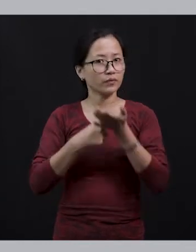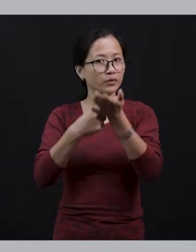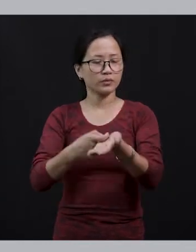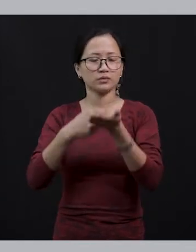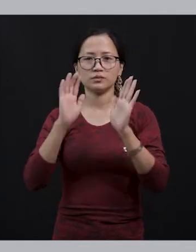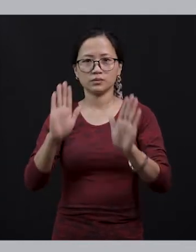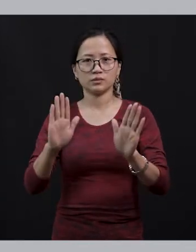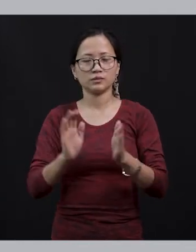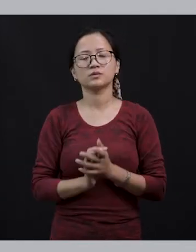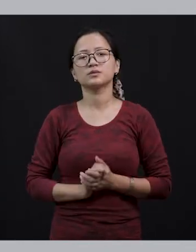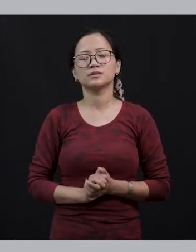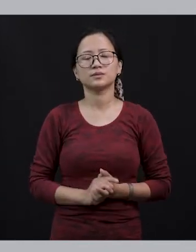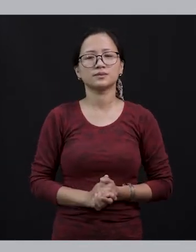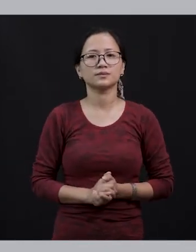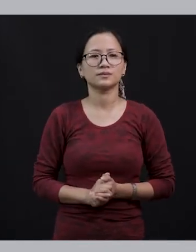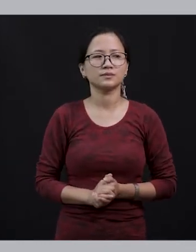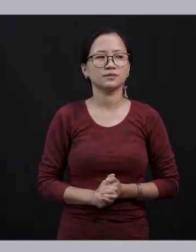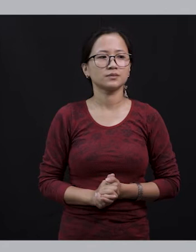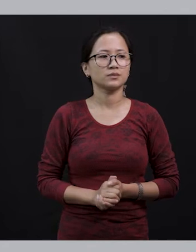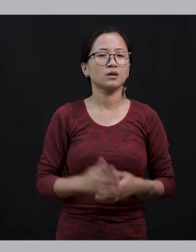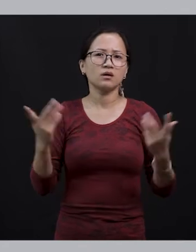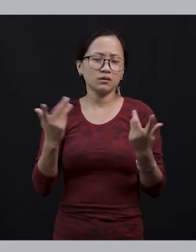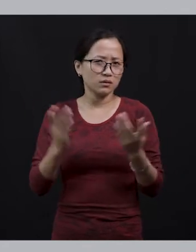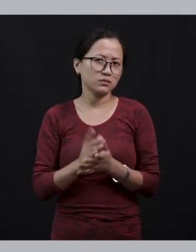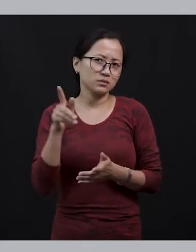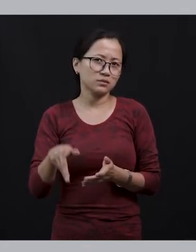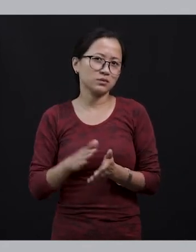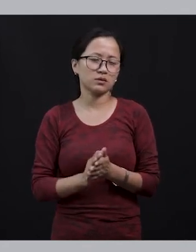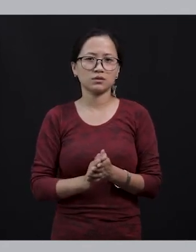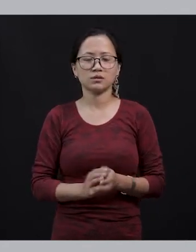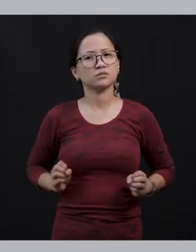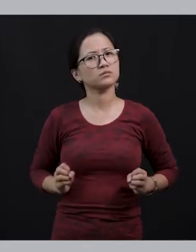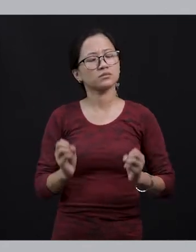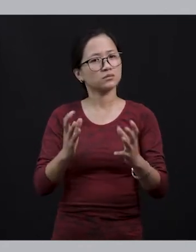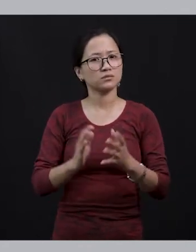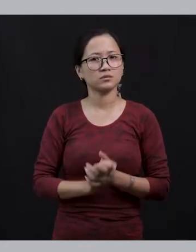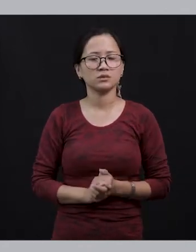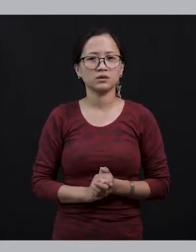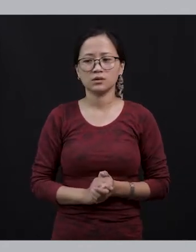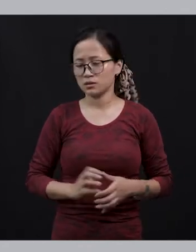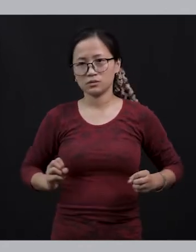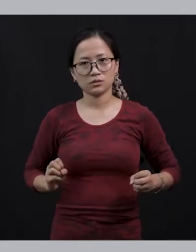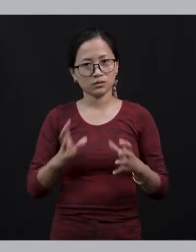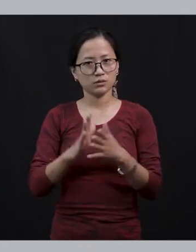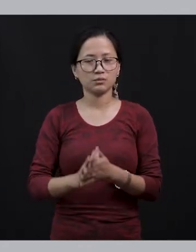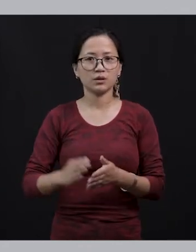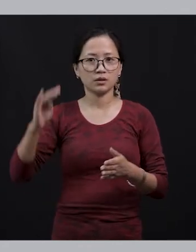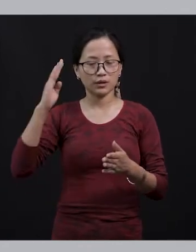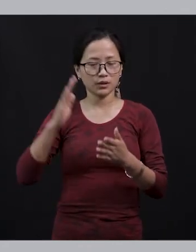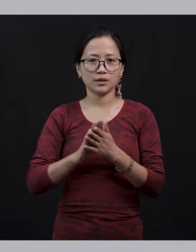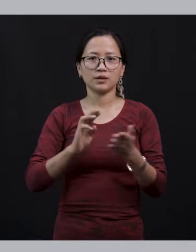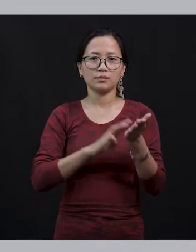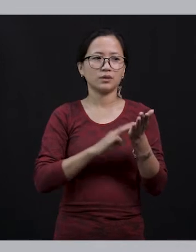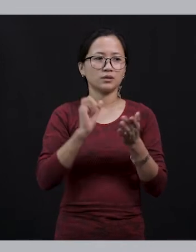we had. So how did it actually start? So started with the military general of Gauri.